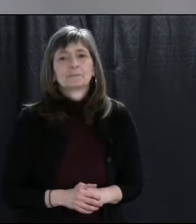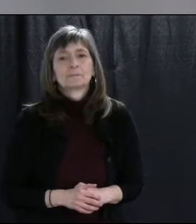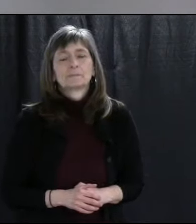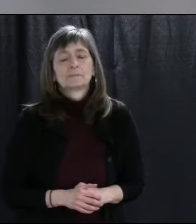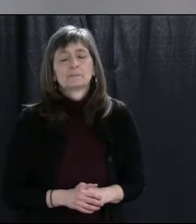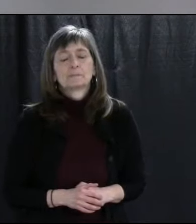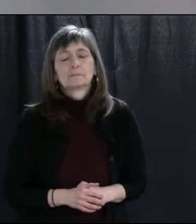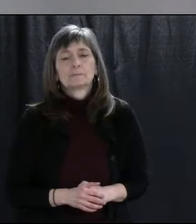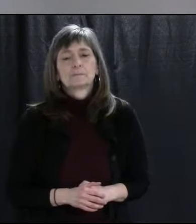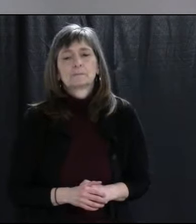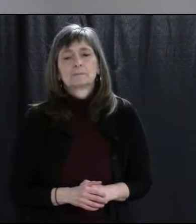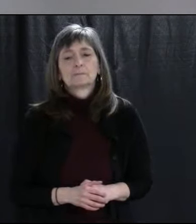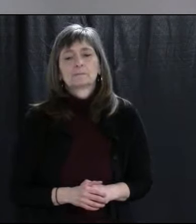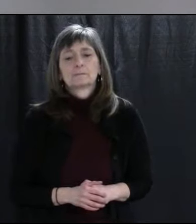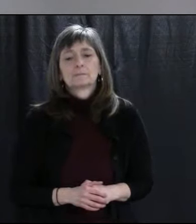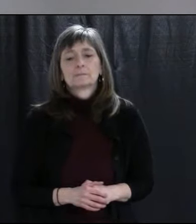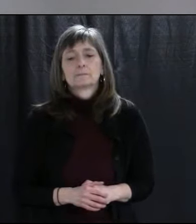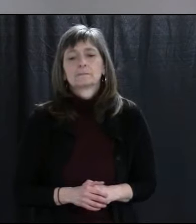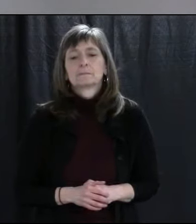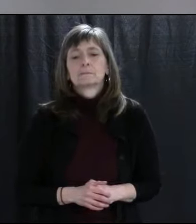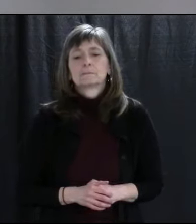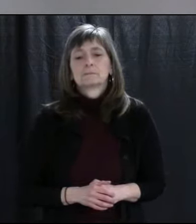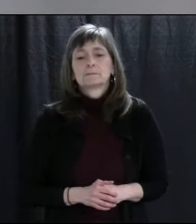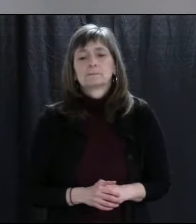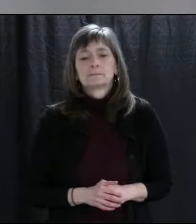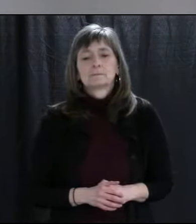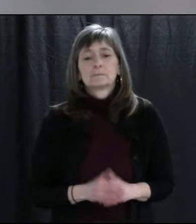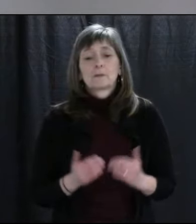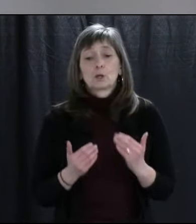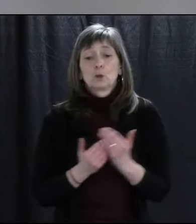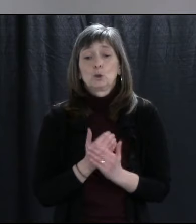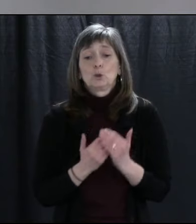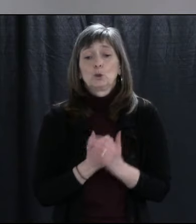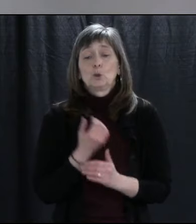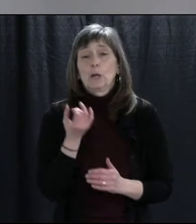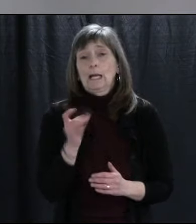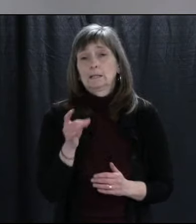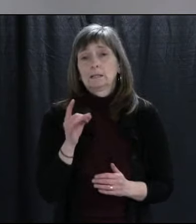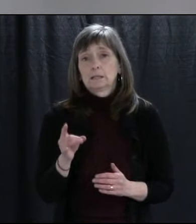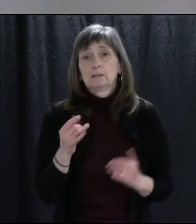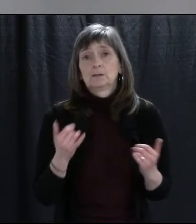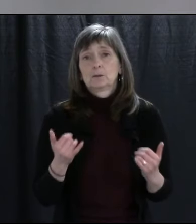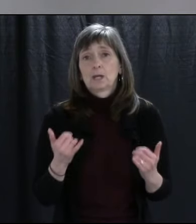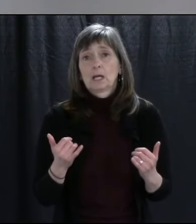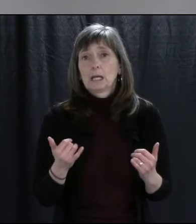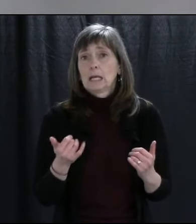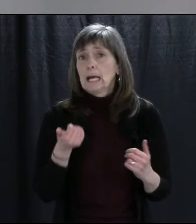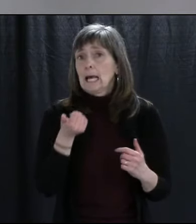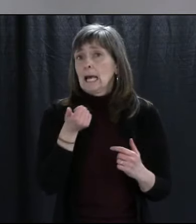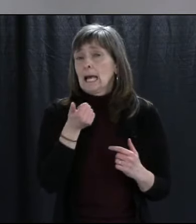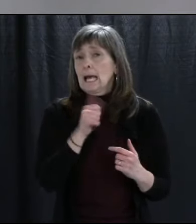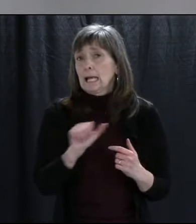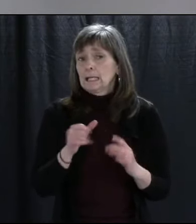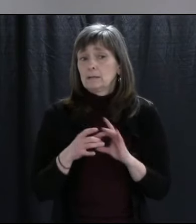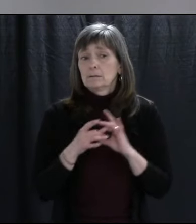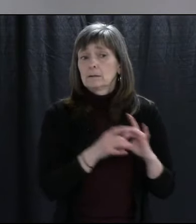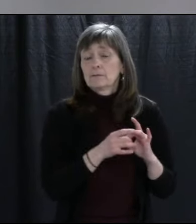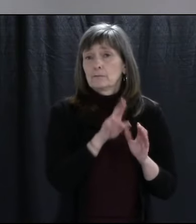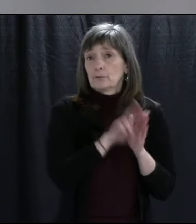ahead. Thank you. Of these new cases announced here today, are any of them linked to long-term care